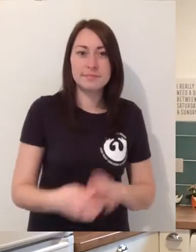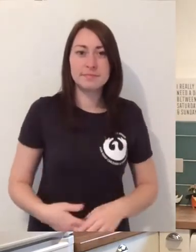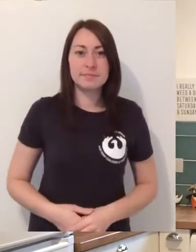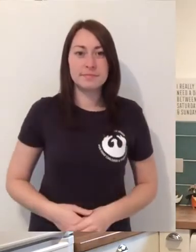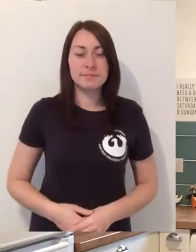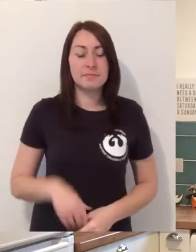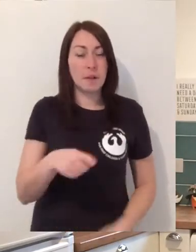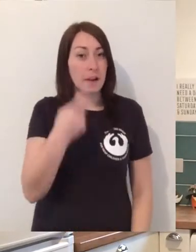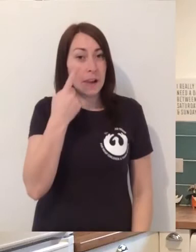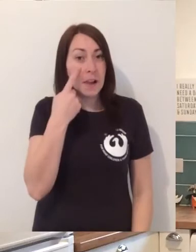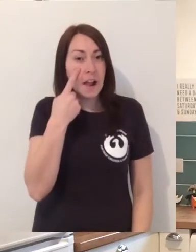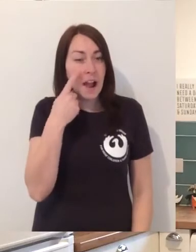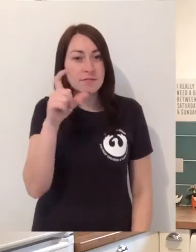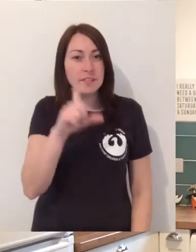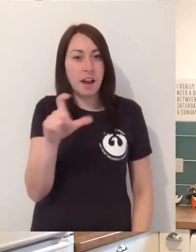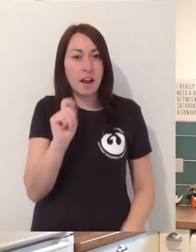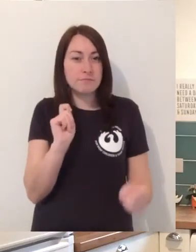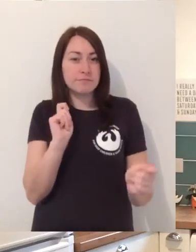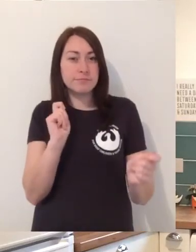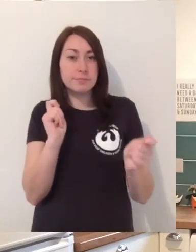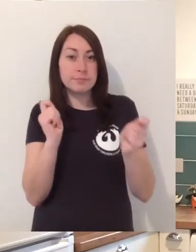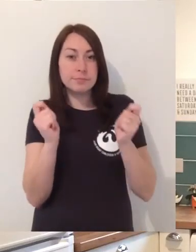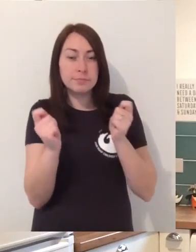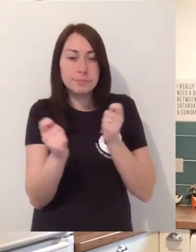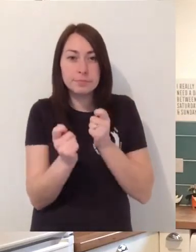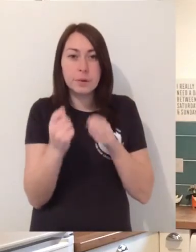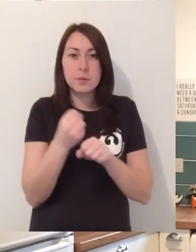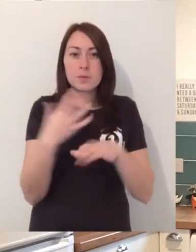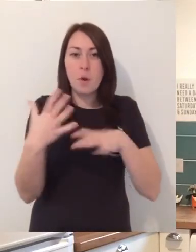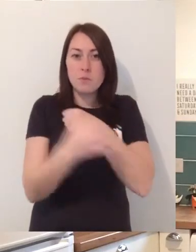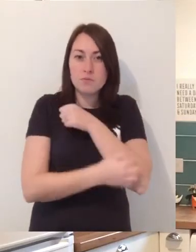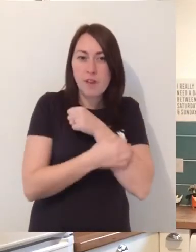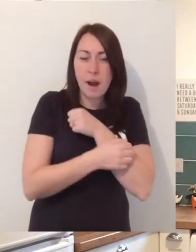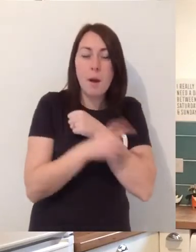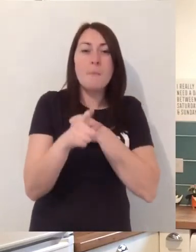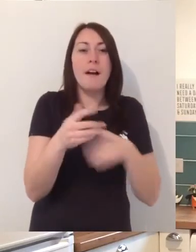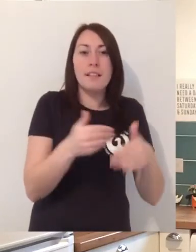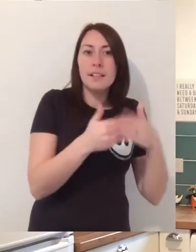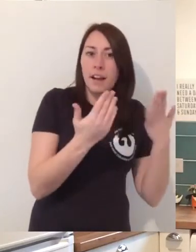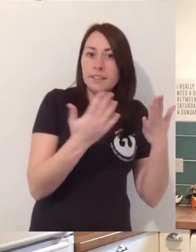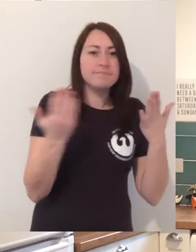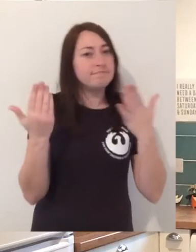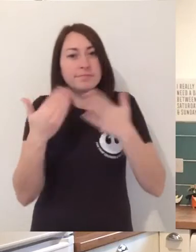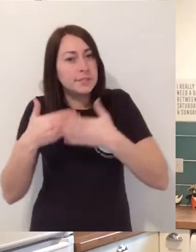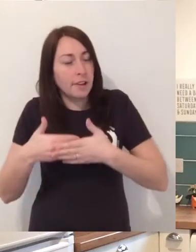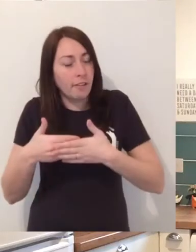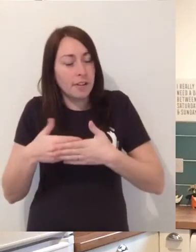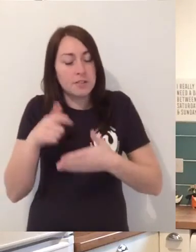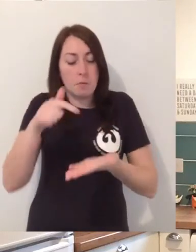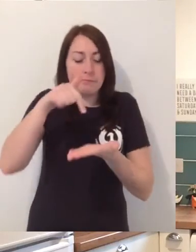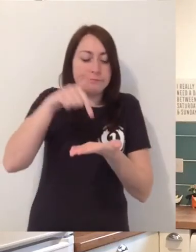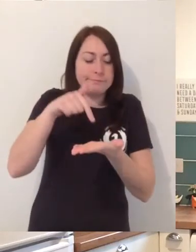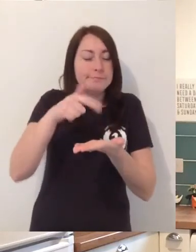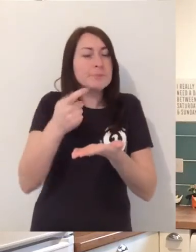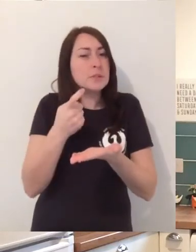Show you what mine are looking like so far. So you can see that they've slightly turned golden brown, but they're not too dark, and they